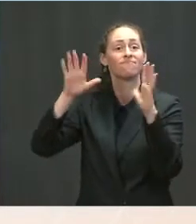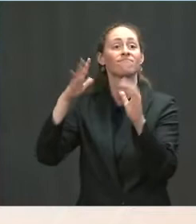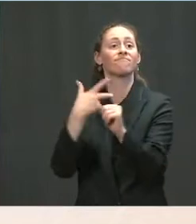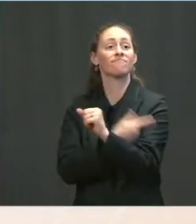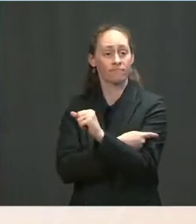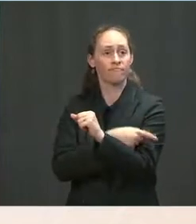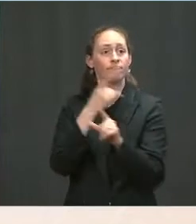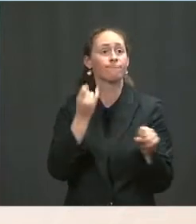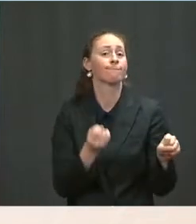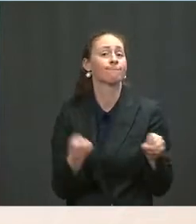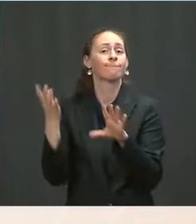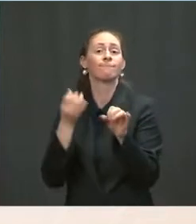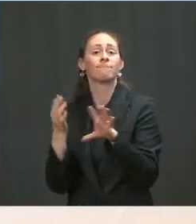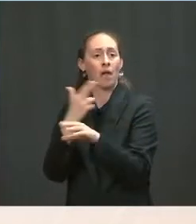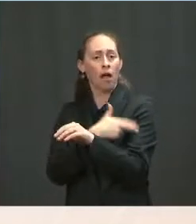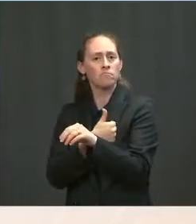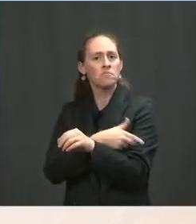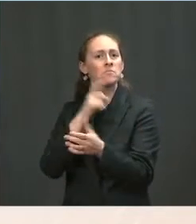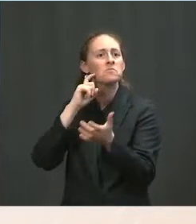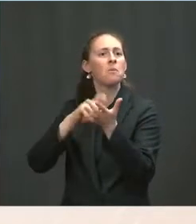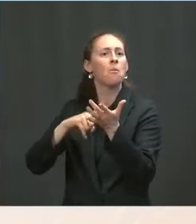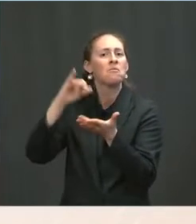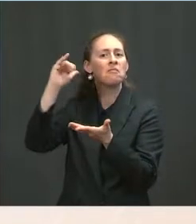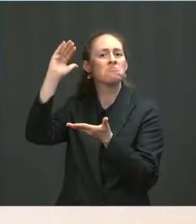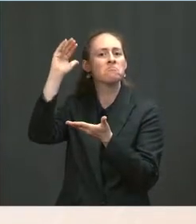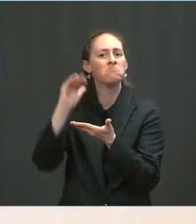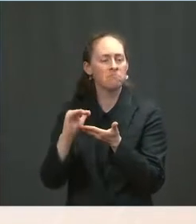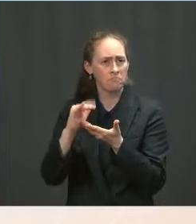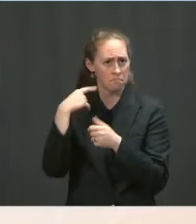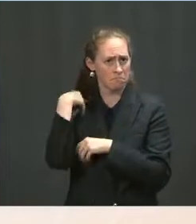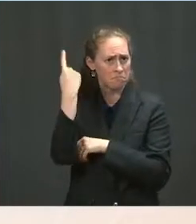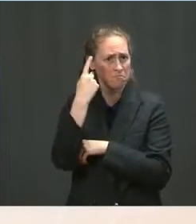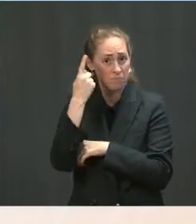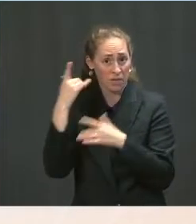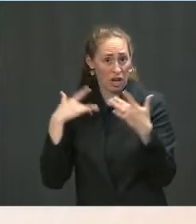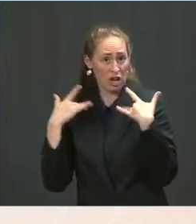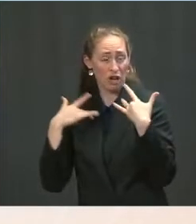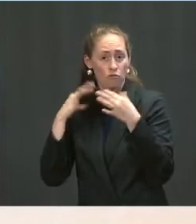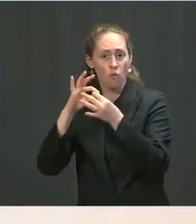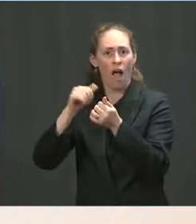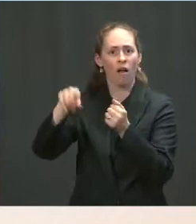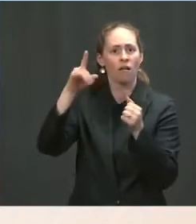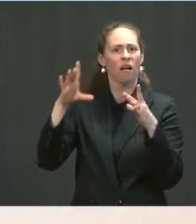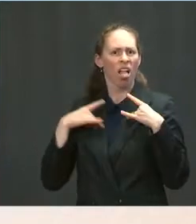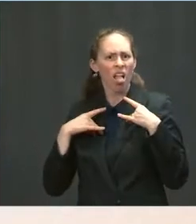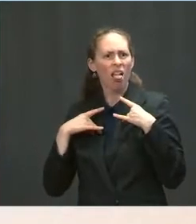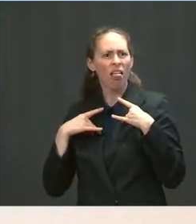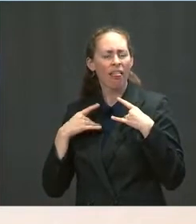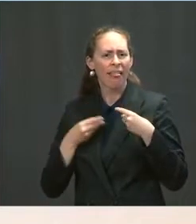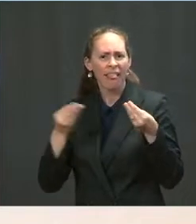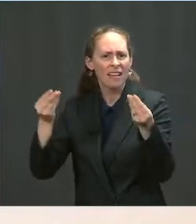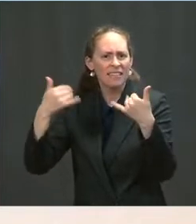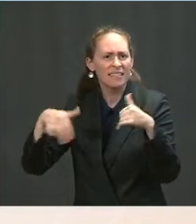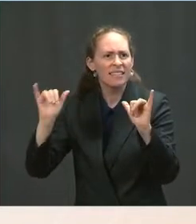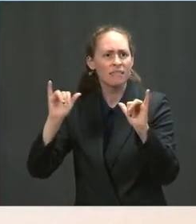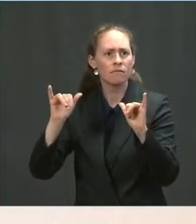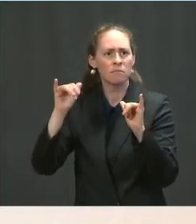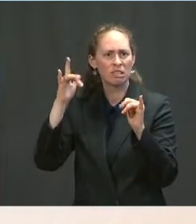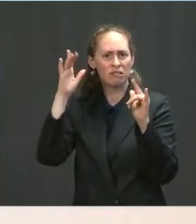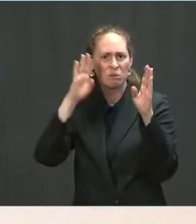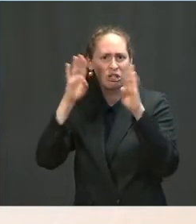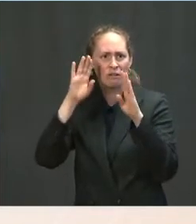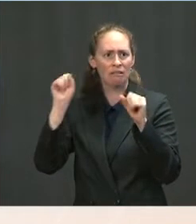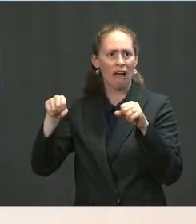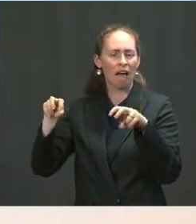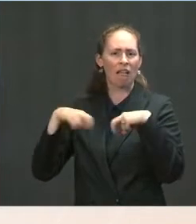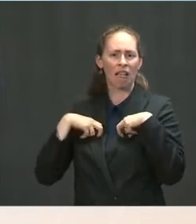are you guys that people see a headline like that about breakthrough cases, or a headline from the slides about transmissibility, and it undercuts your